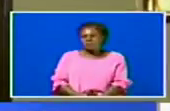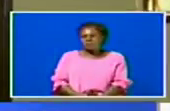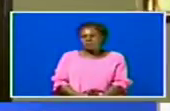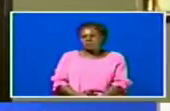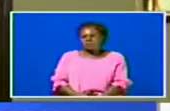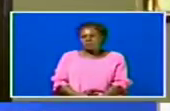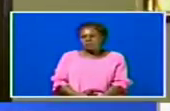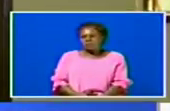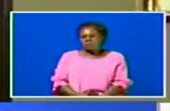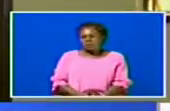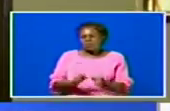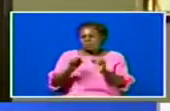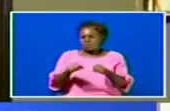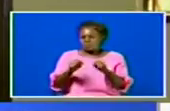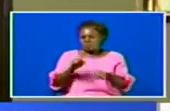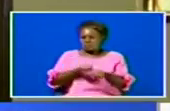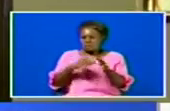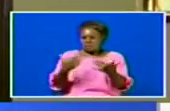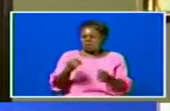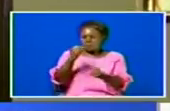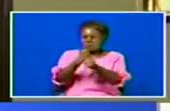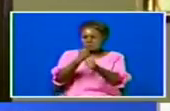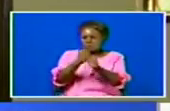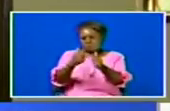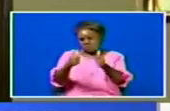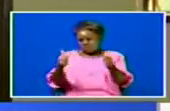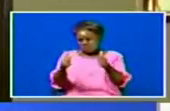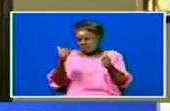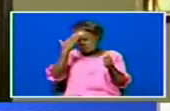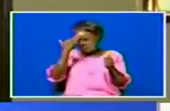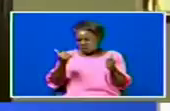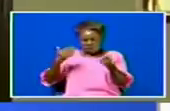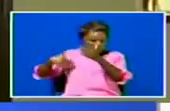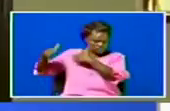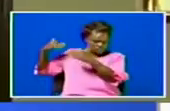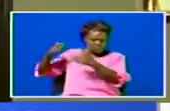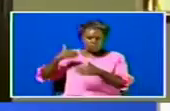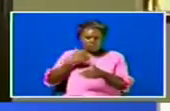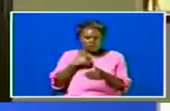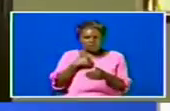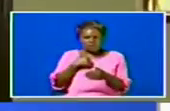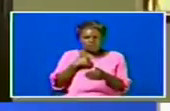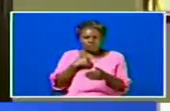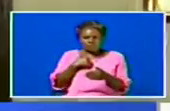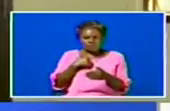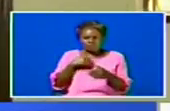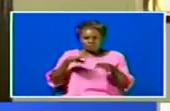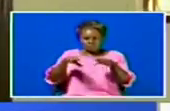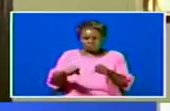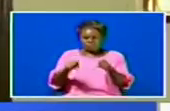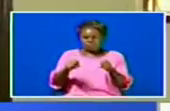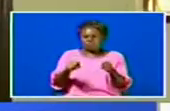Chances are high that this time we'll perform well because in the past we have had an ambush, I can